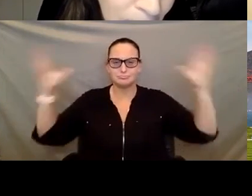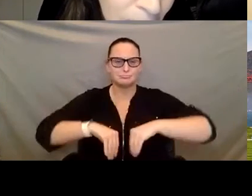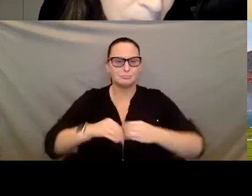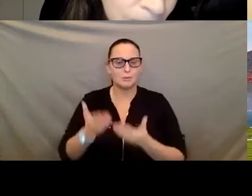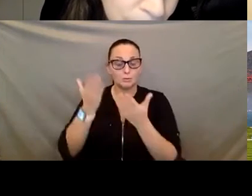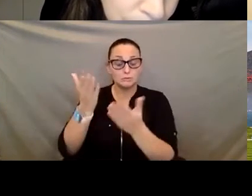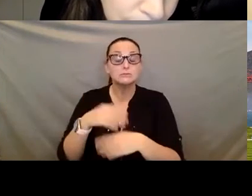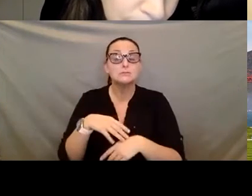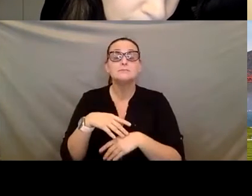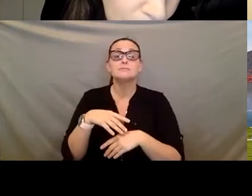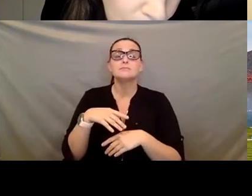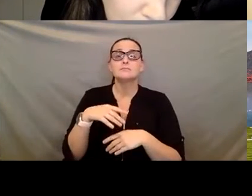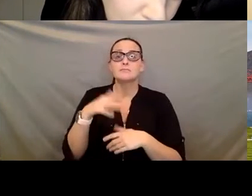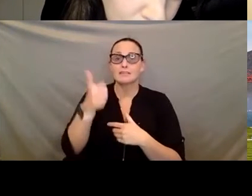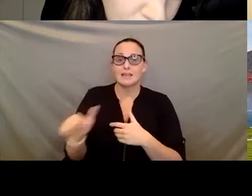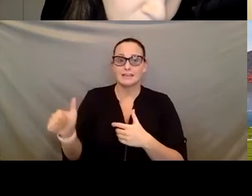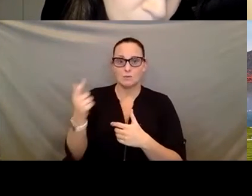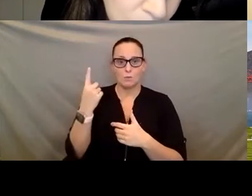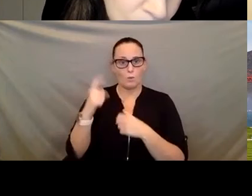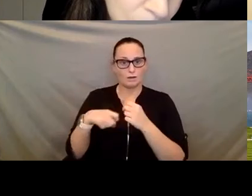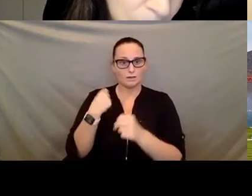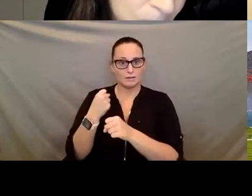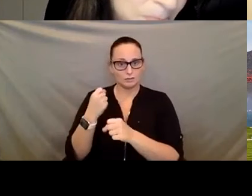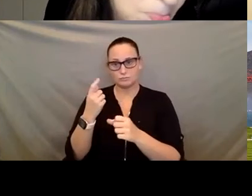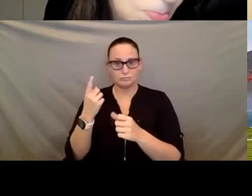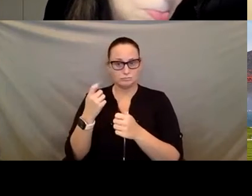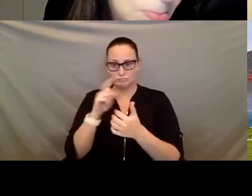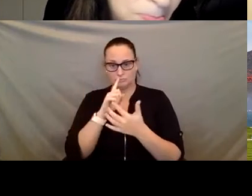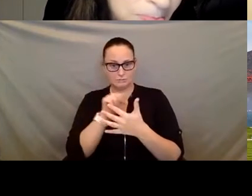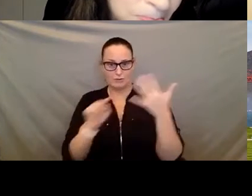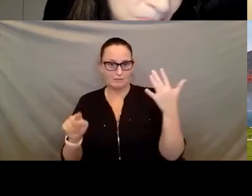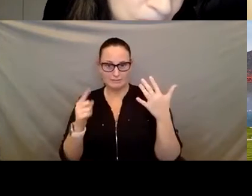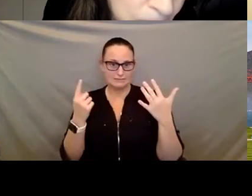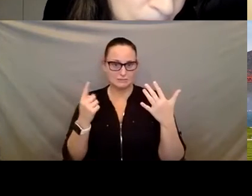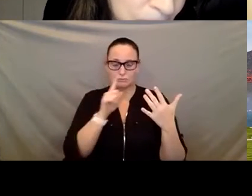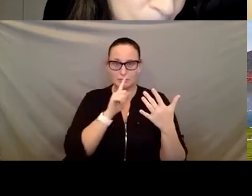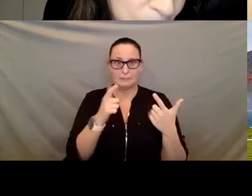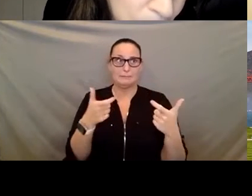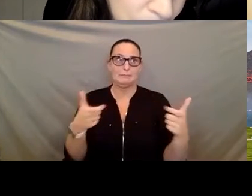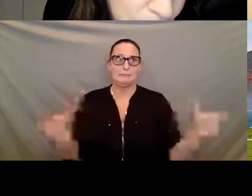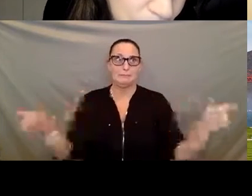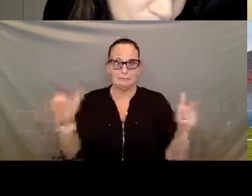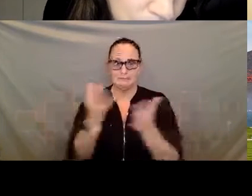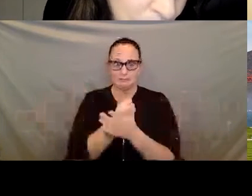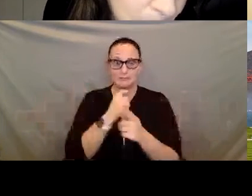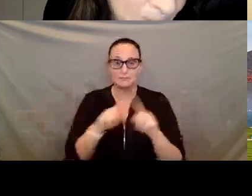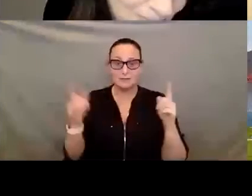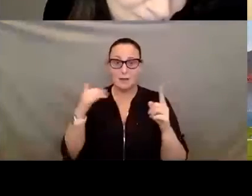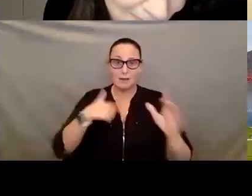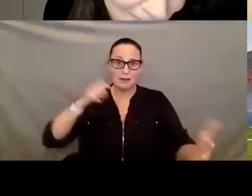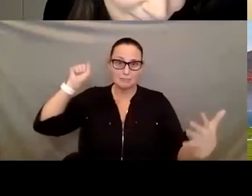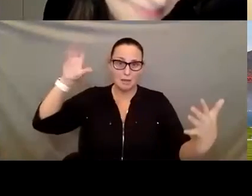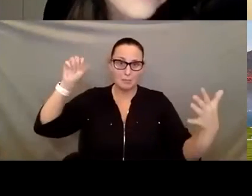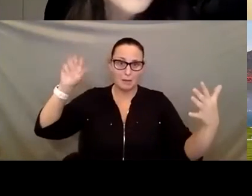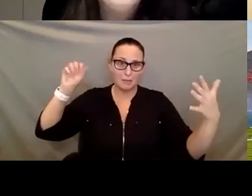So like I said, any 1 year, one of these probably would have been just major victories. But the fact that I get to rattle these things